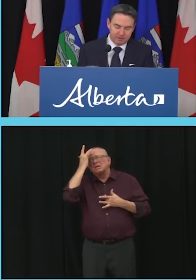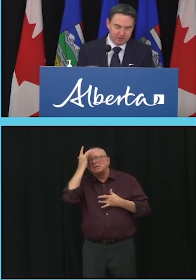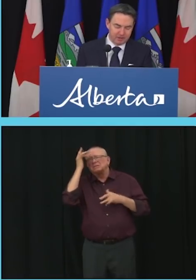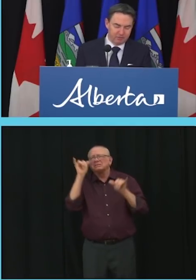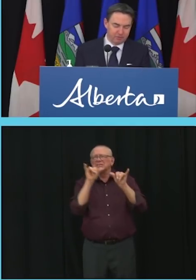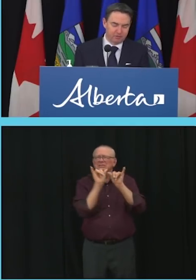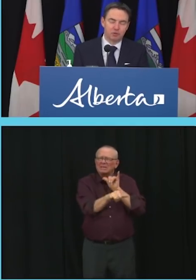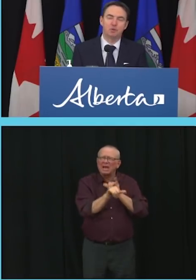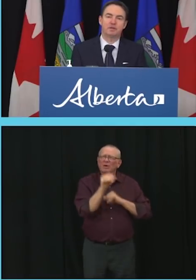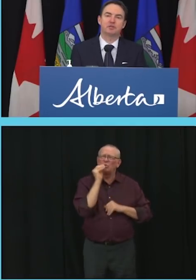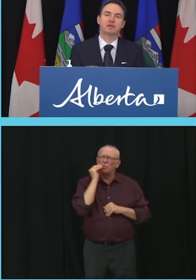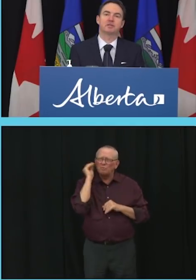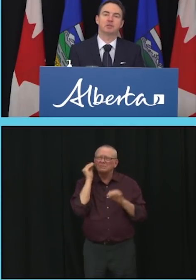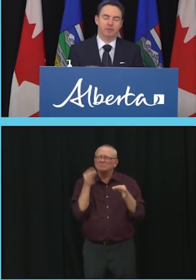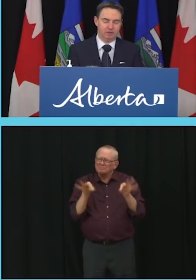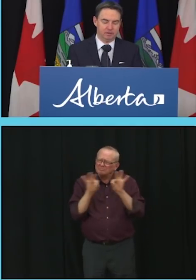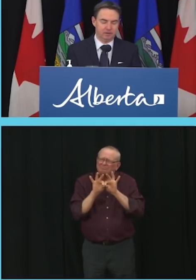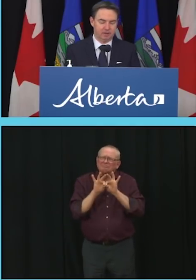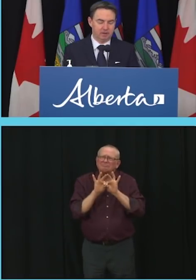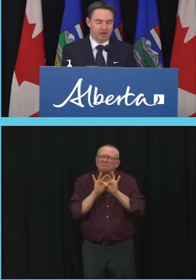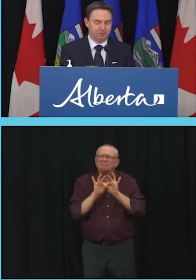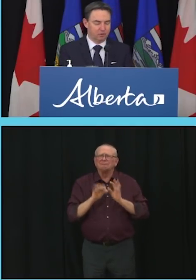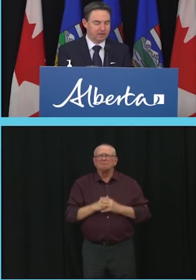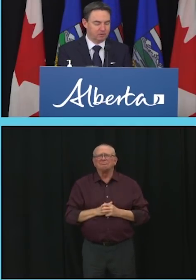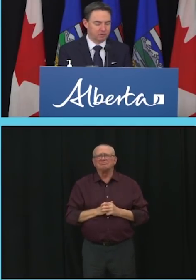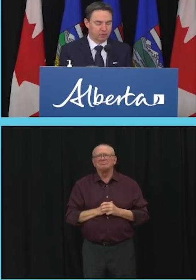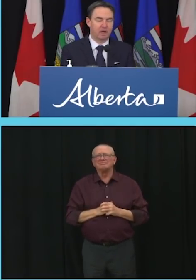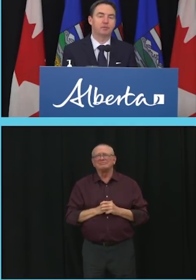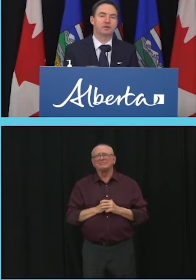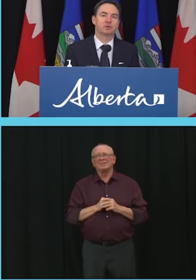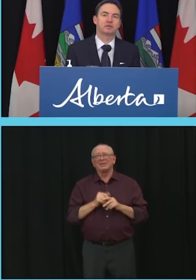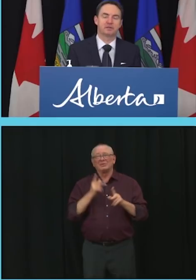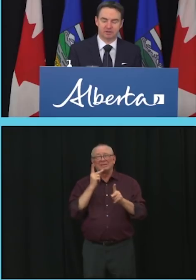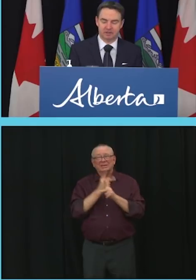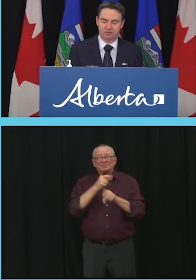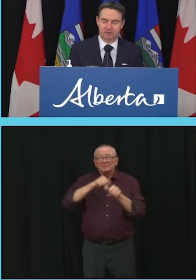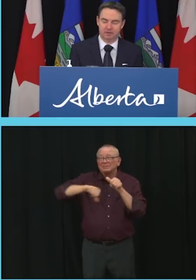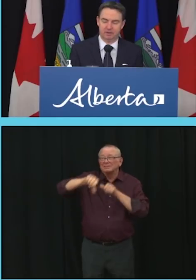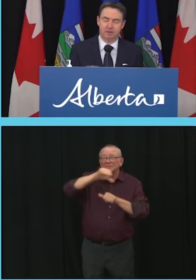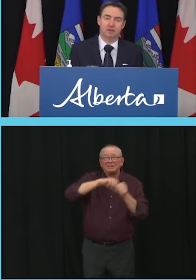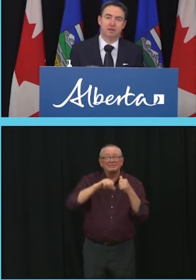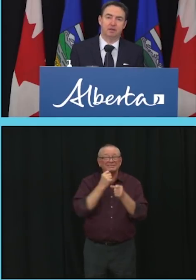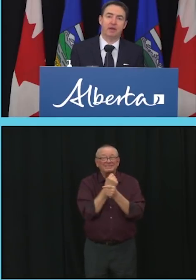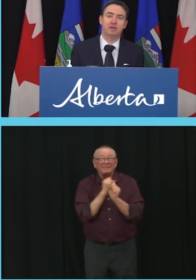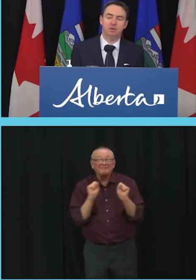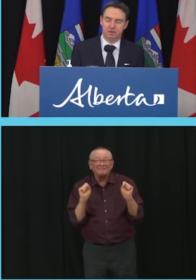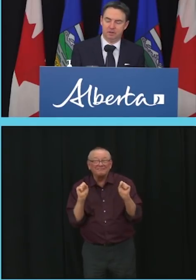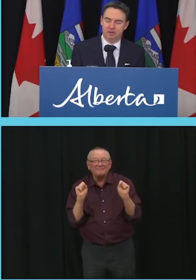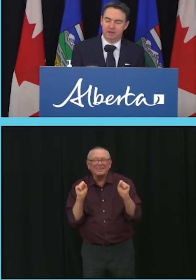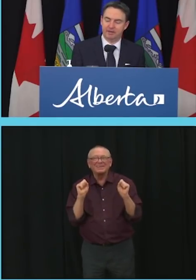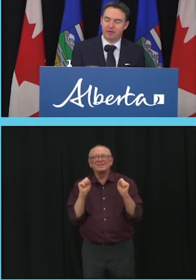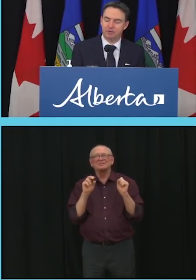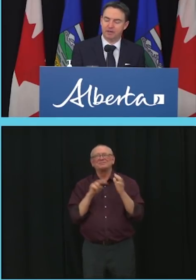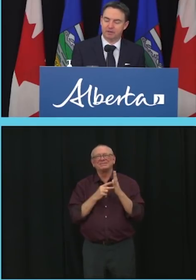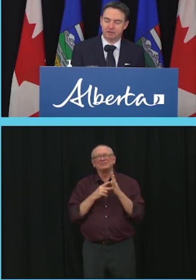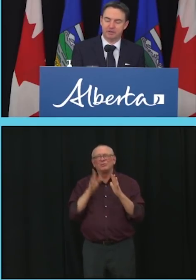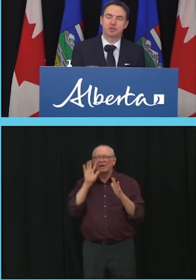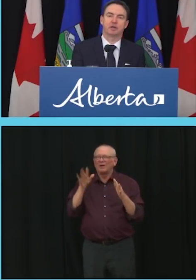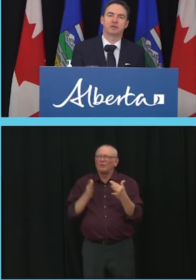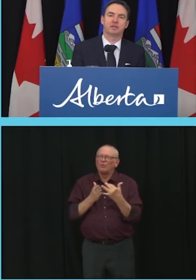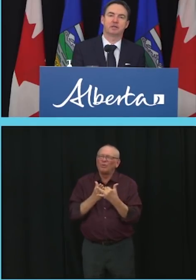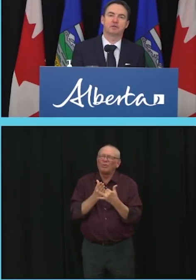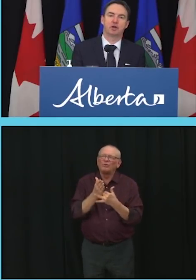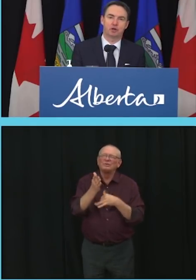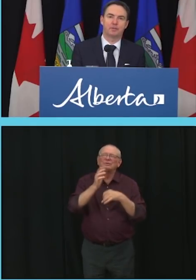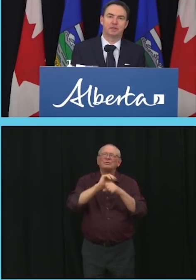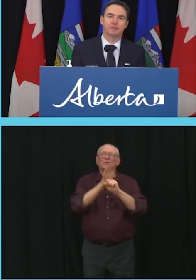keep each other safe through this transition period, I have no doubt we will come through it successfully. Thank you, and I'll now invite Dr. Hinshaw